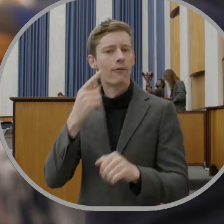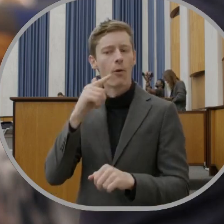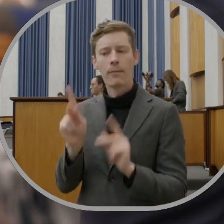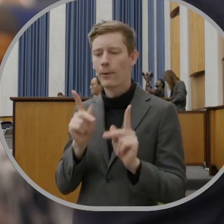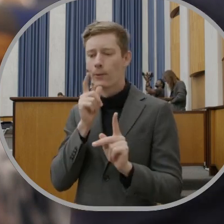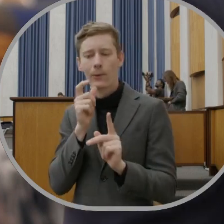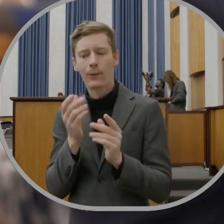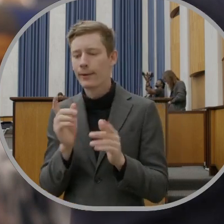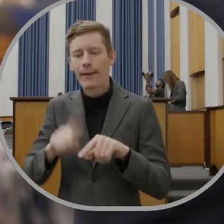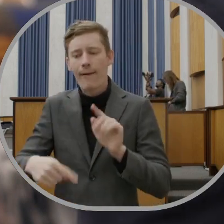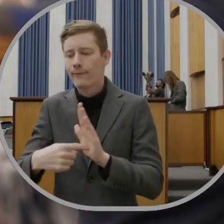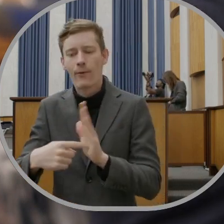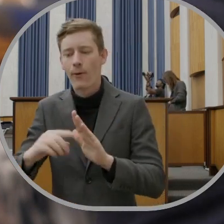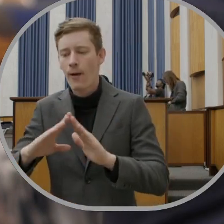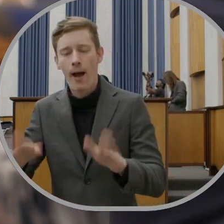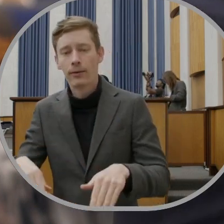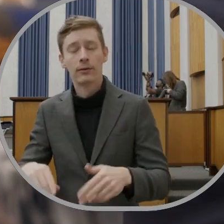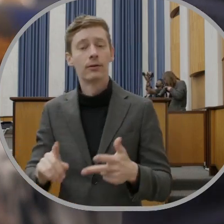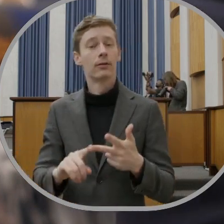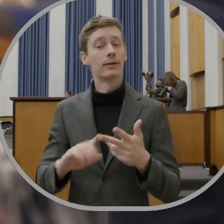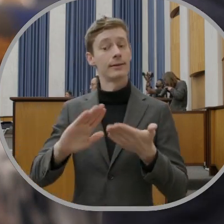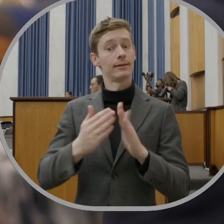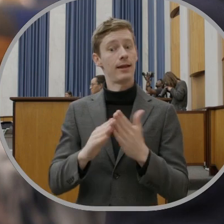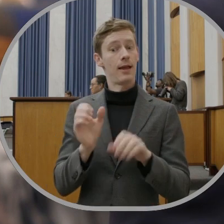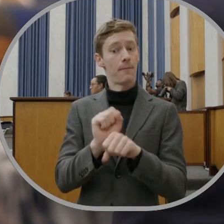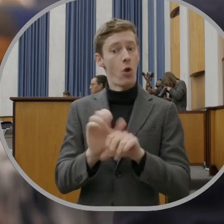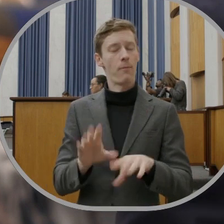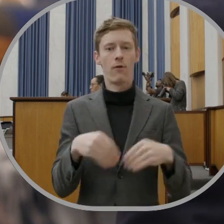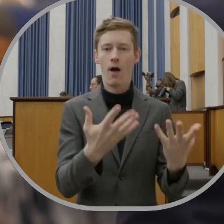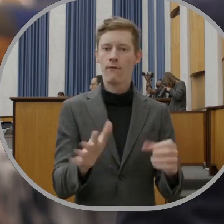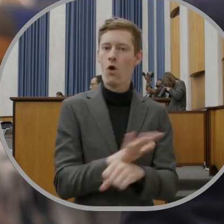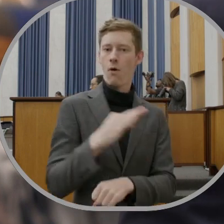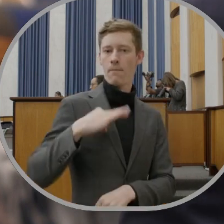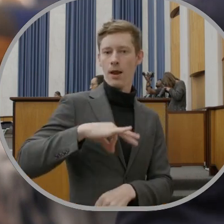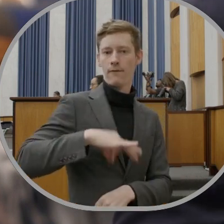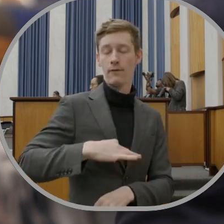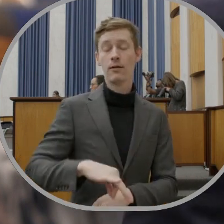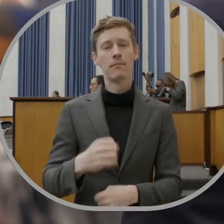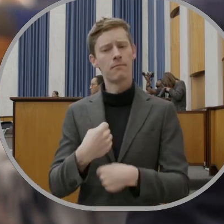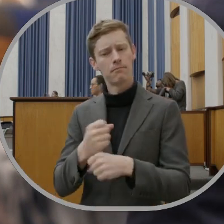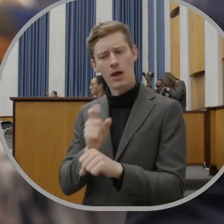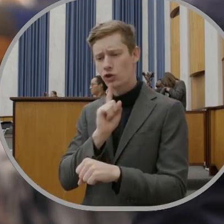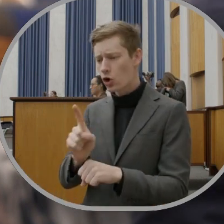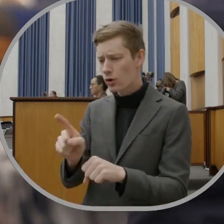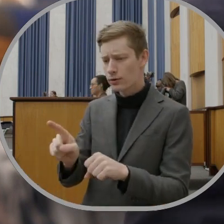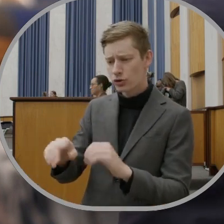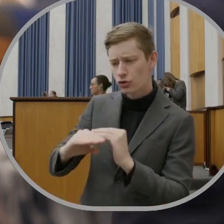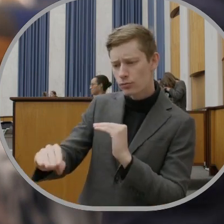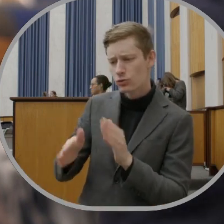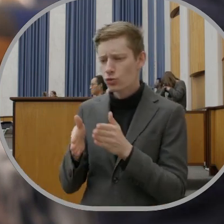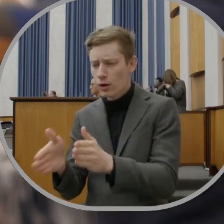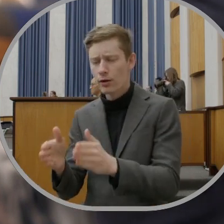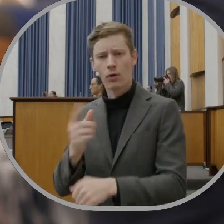our dedicated city employees, including our first responders, maintaining and improving quality streets,